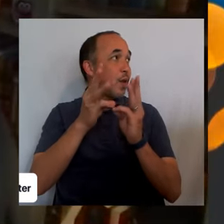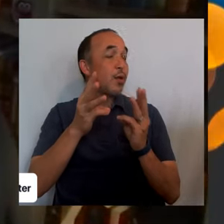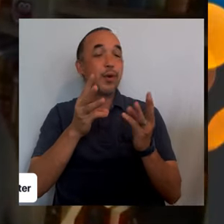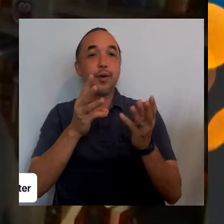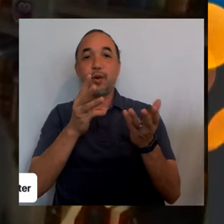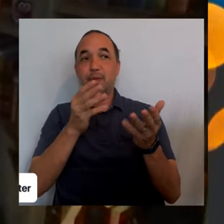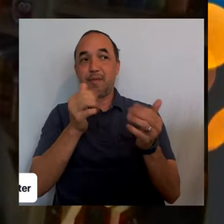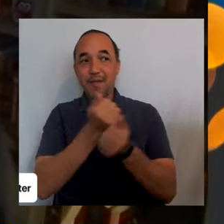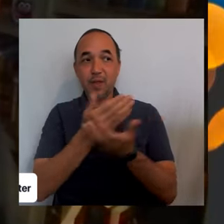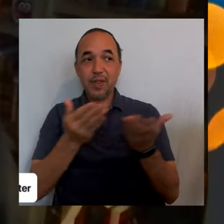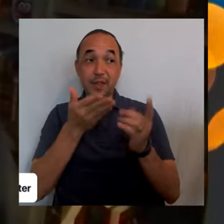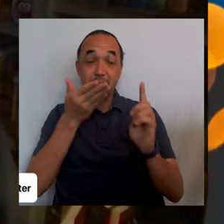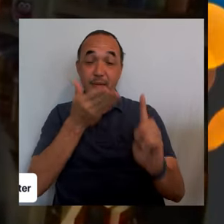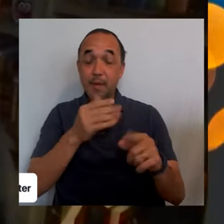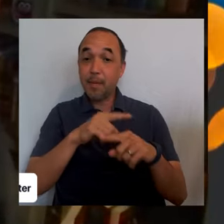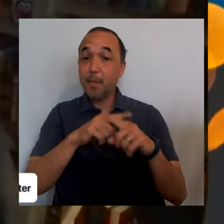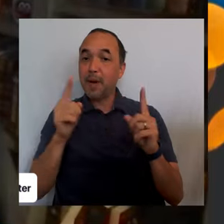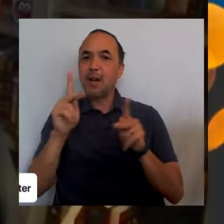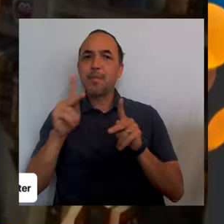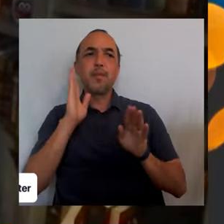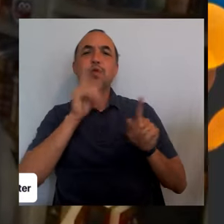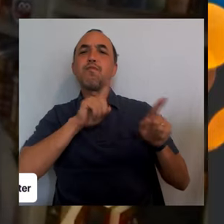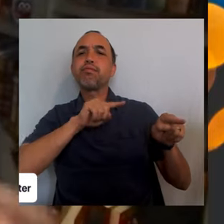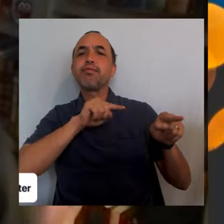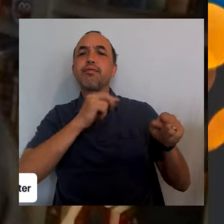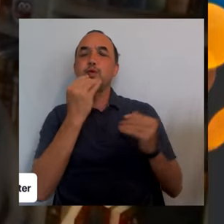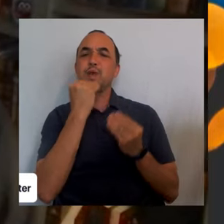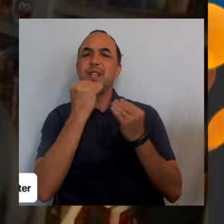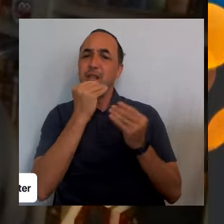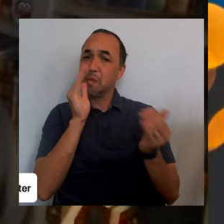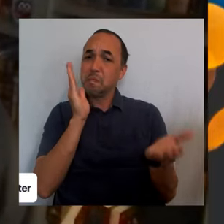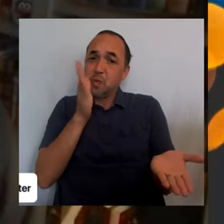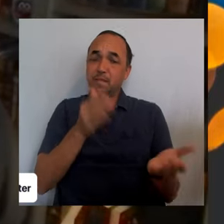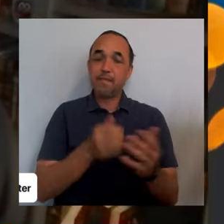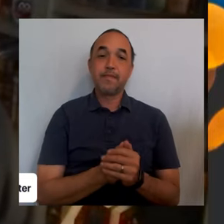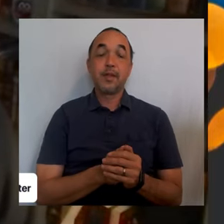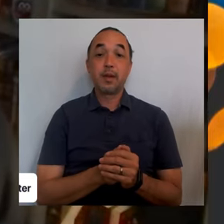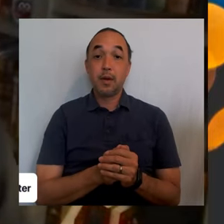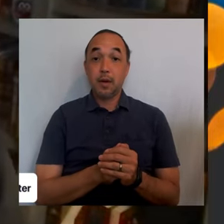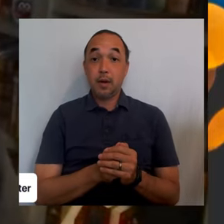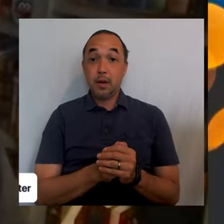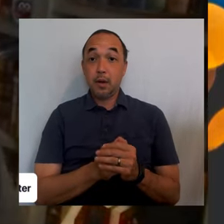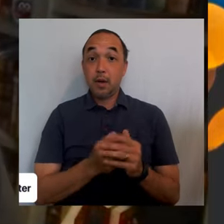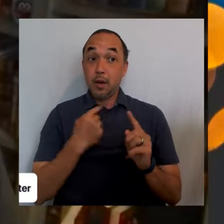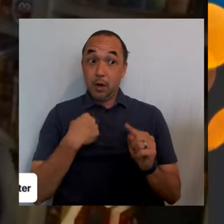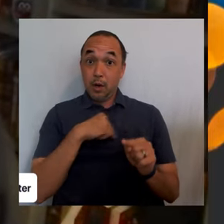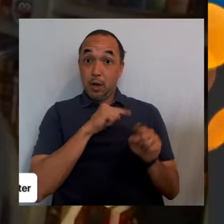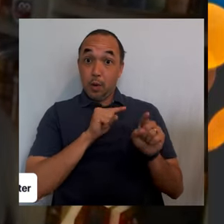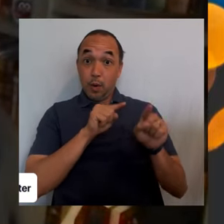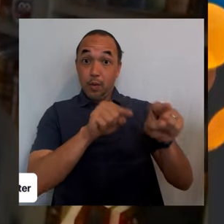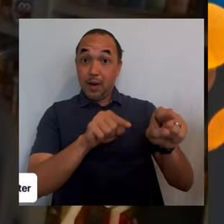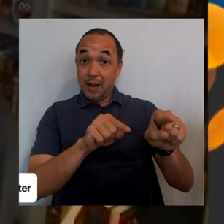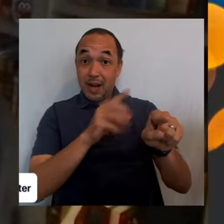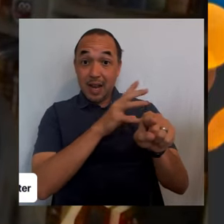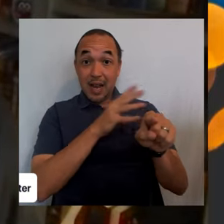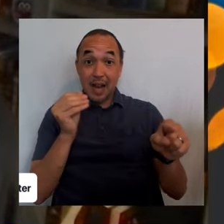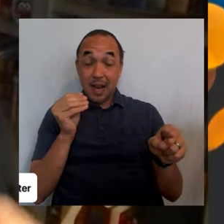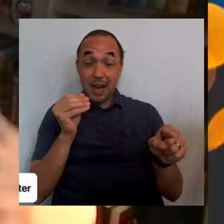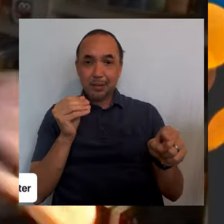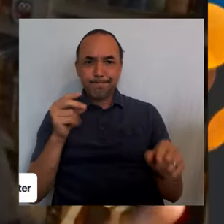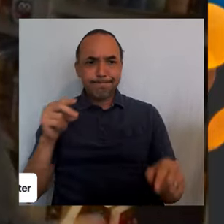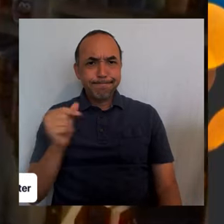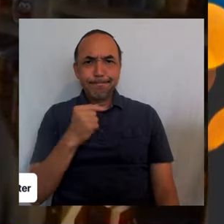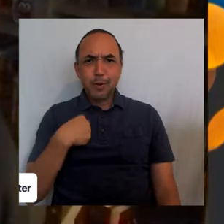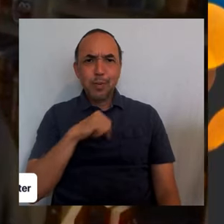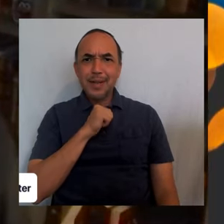Berkshires has to offer. And so we went there, and unfortunately we didn't experience anything